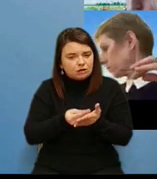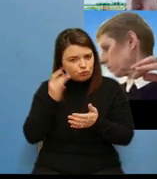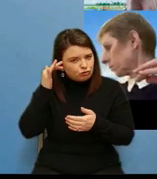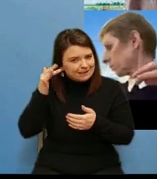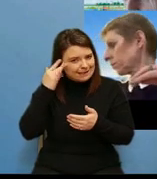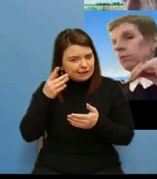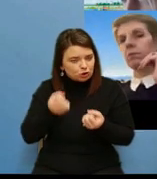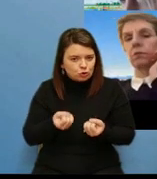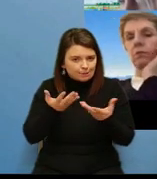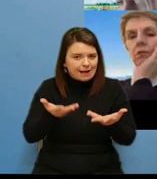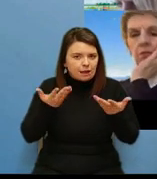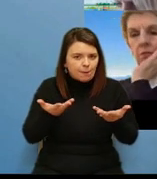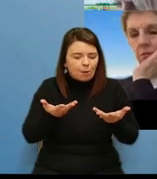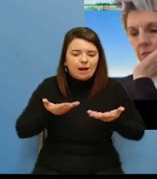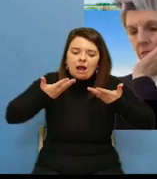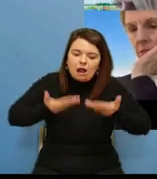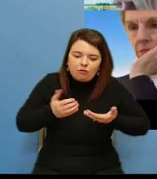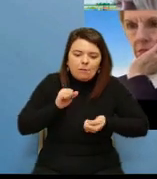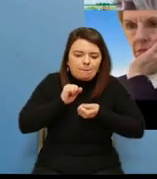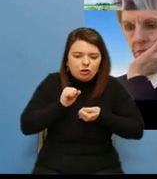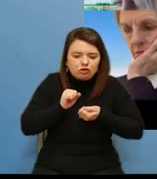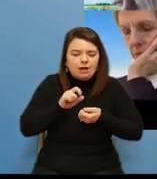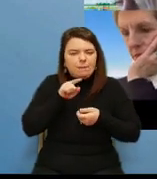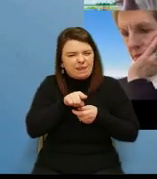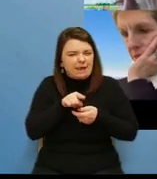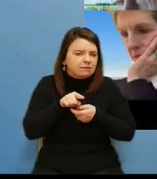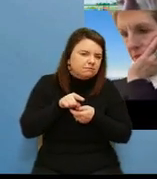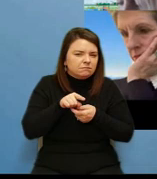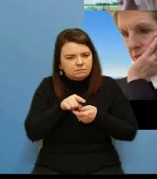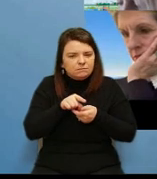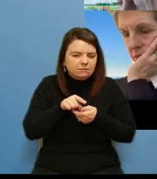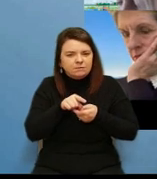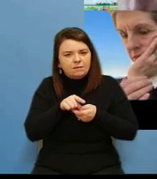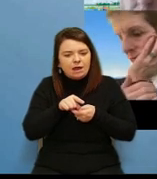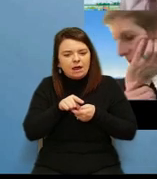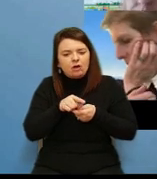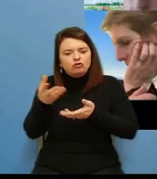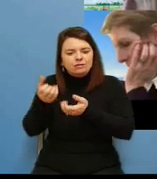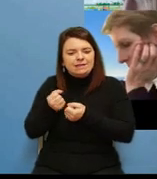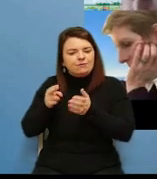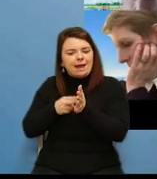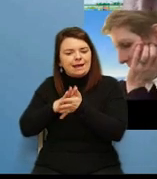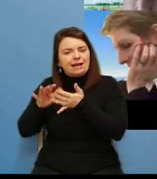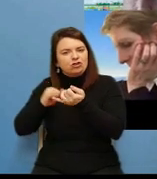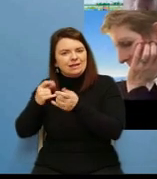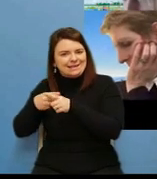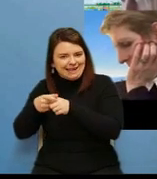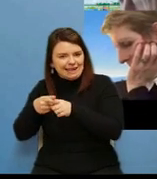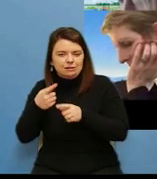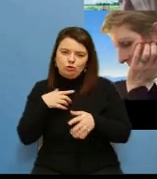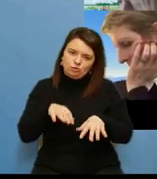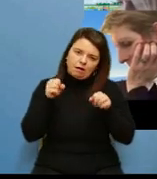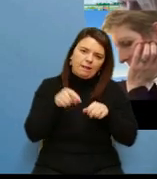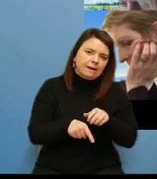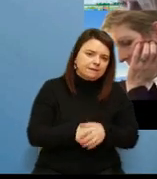access funds, which are predicted to spend at the moment with no current budget. However, I again need to stress that there's a retrospective allocation due to be